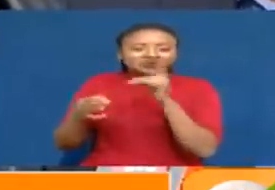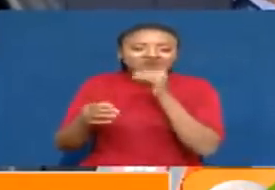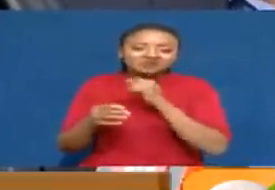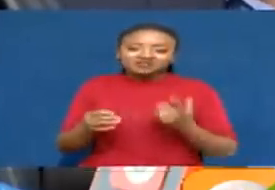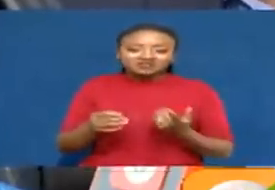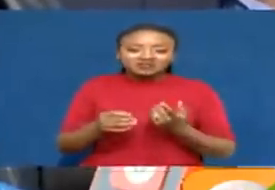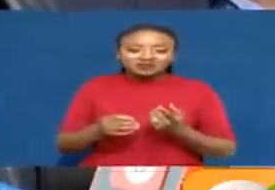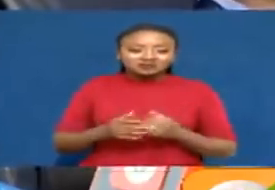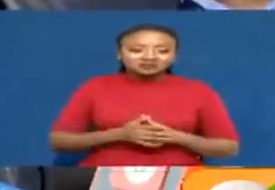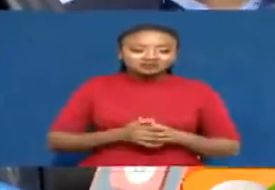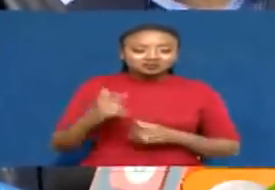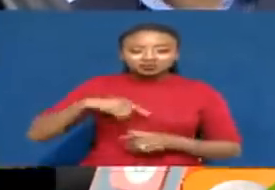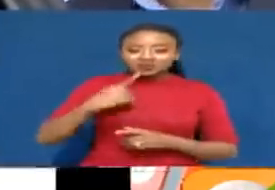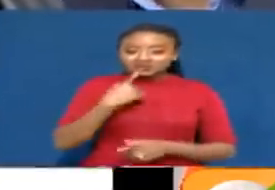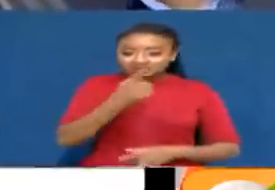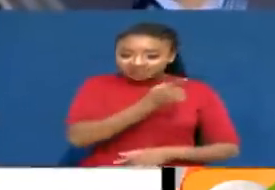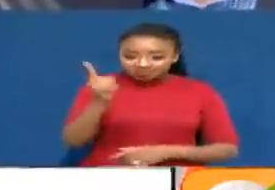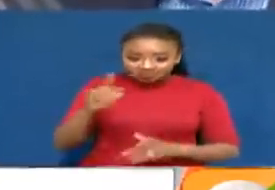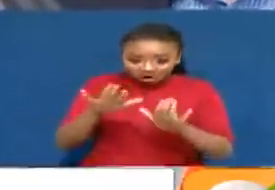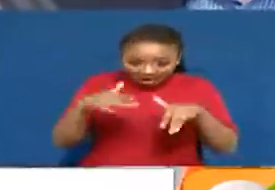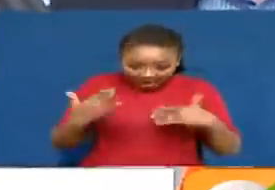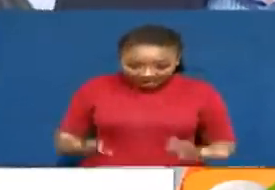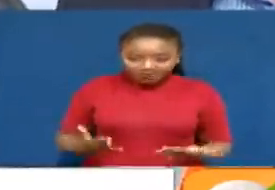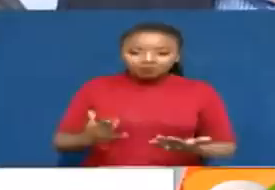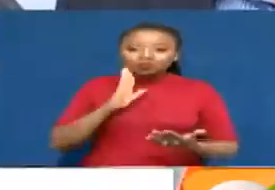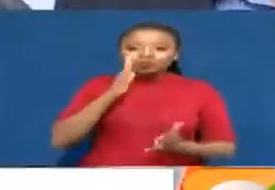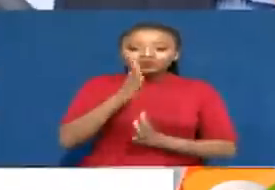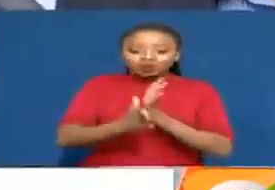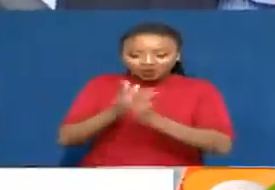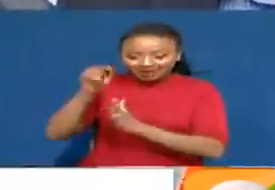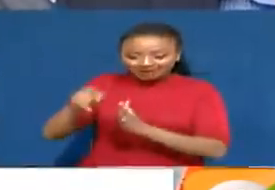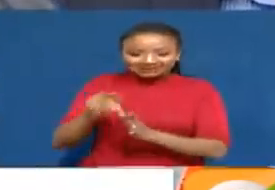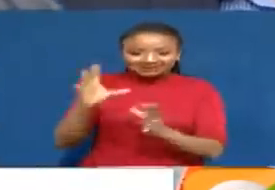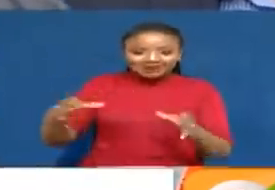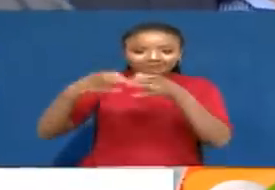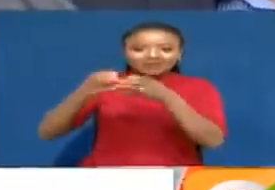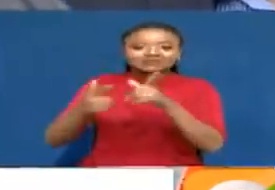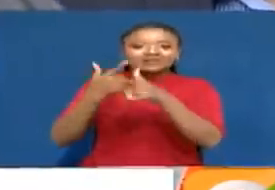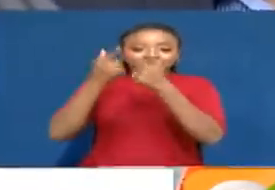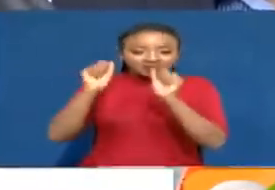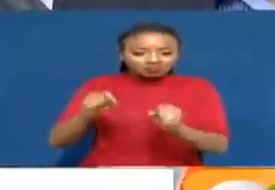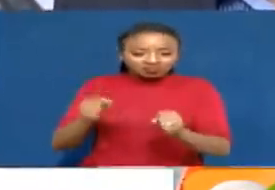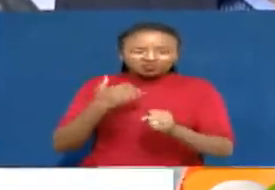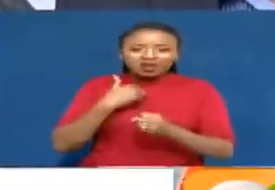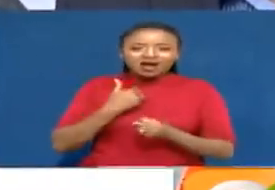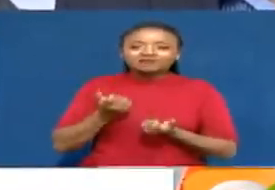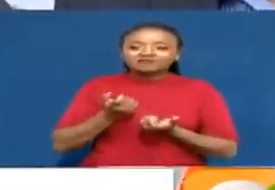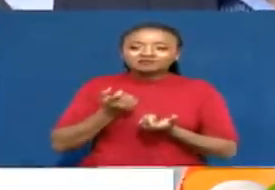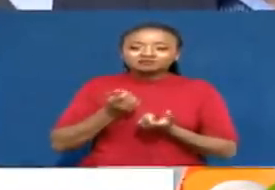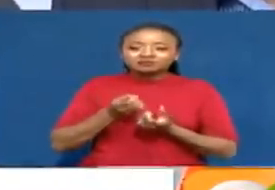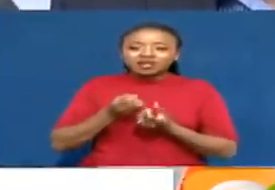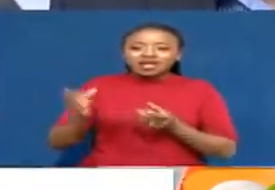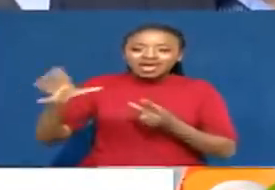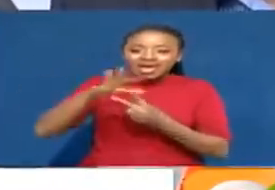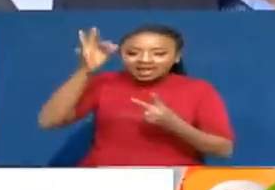is interim. We are telling you now how we are going to organize this party so that you have bona fide officials